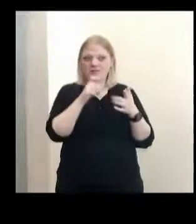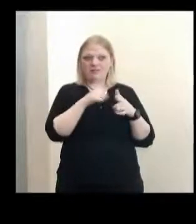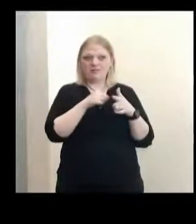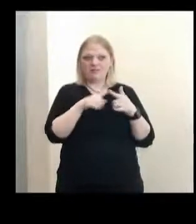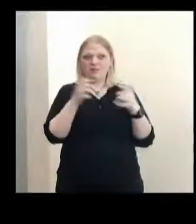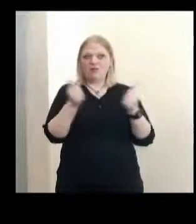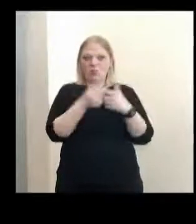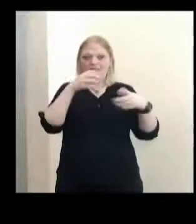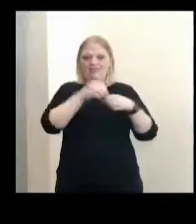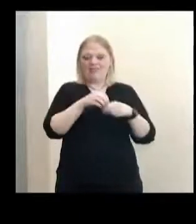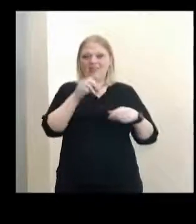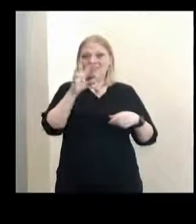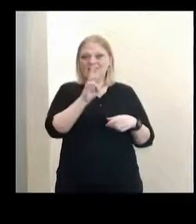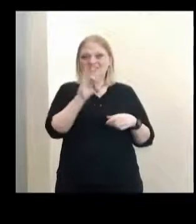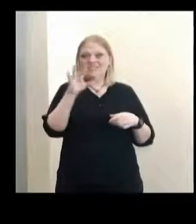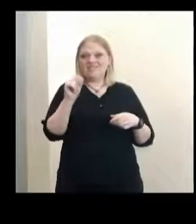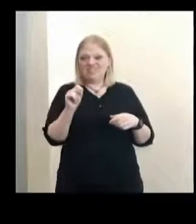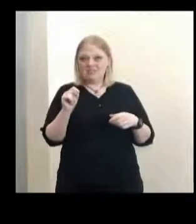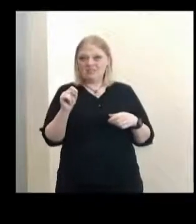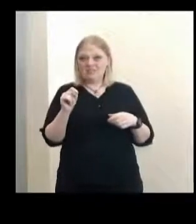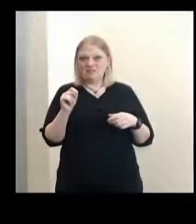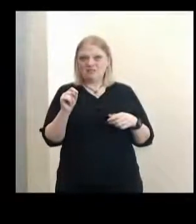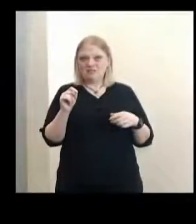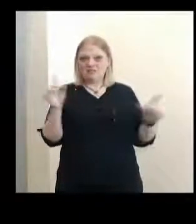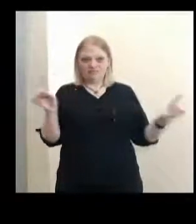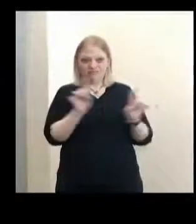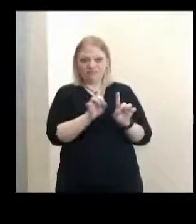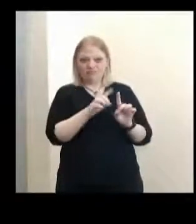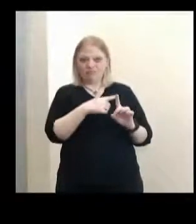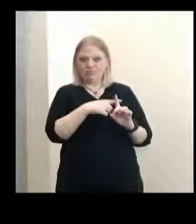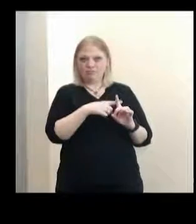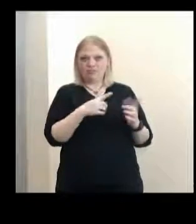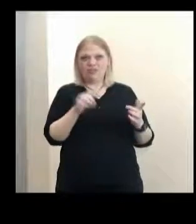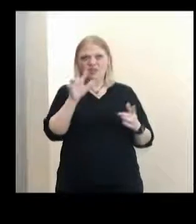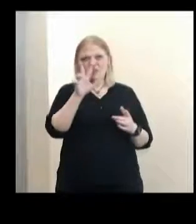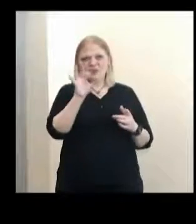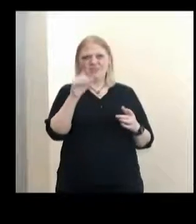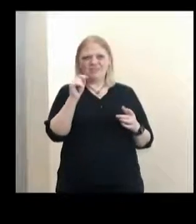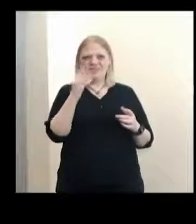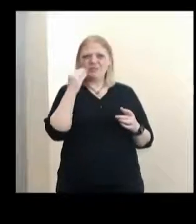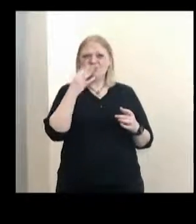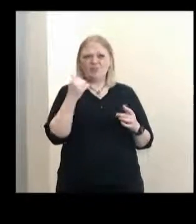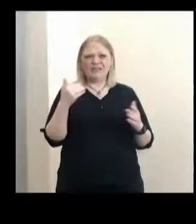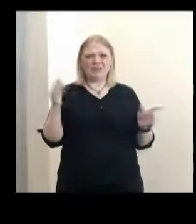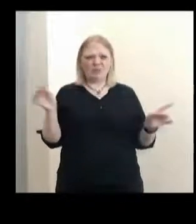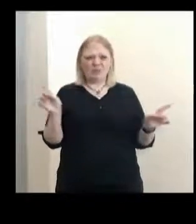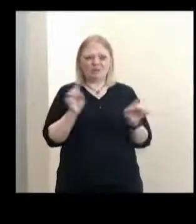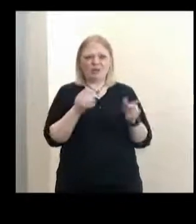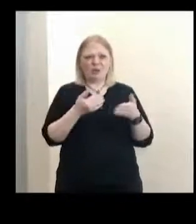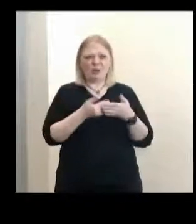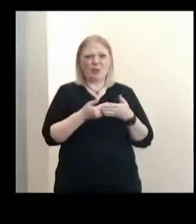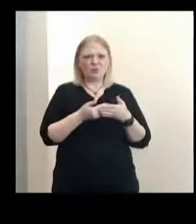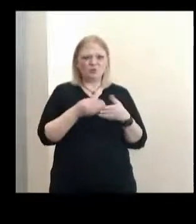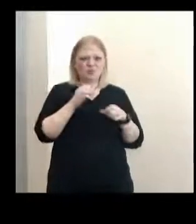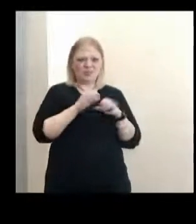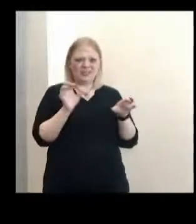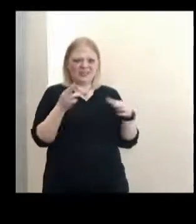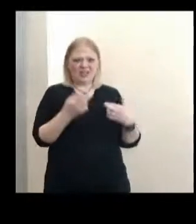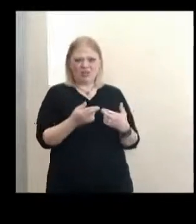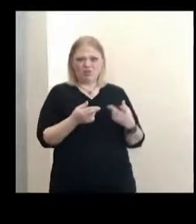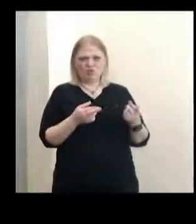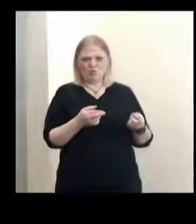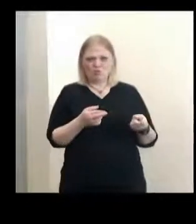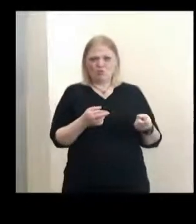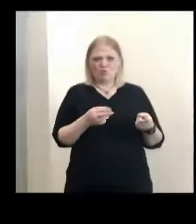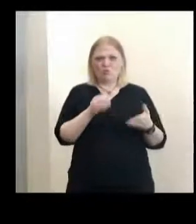of the case. In addition, 3 feet is pretty close to each other, and so there are, in those classrooms where there are, the